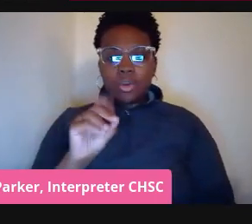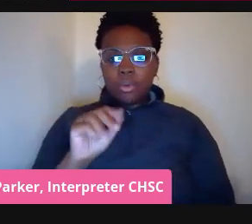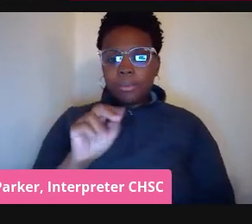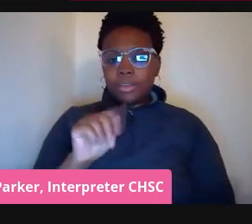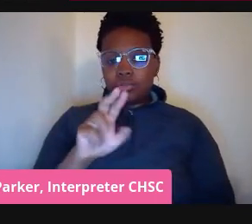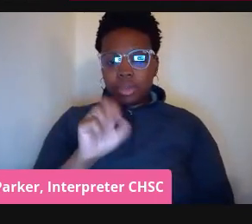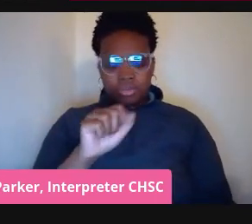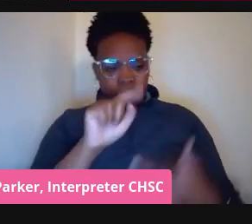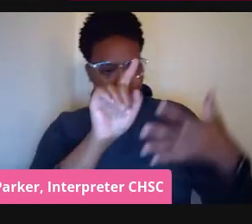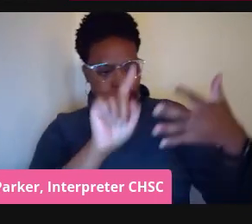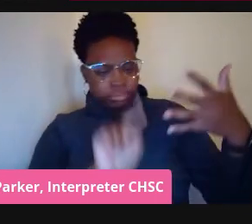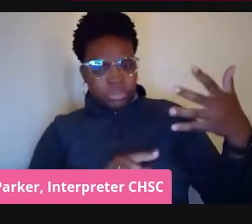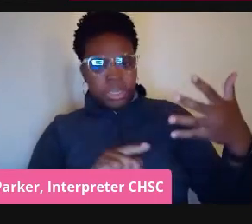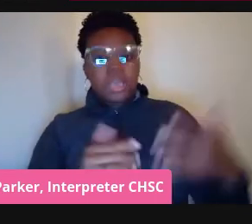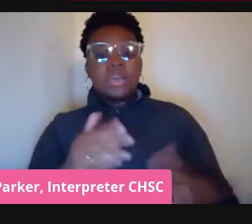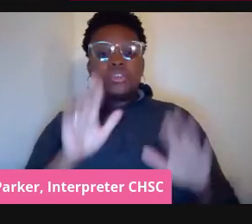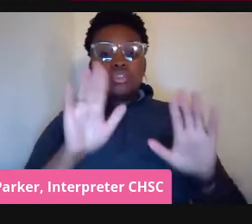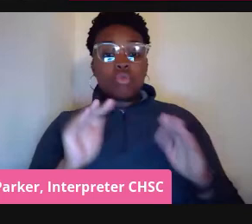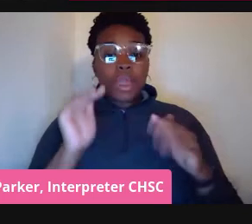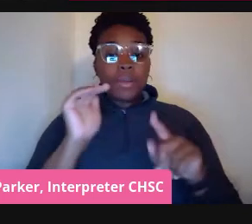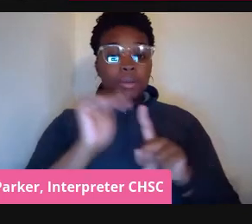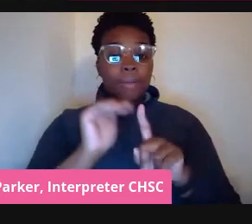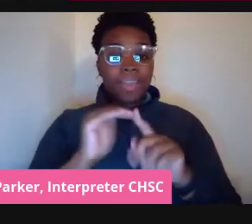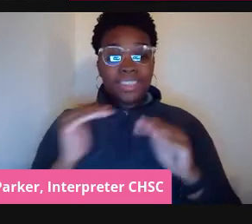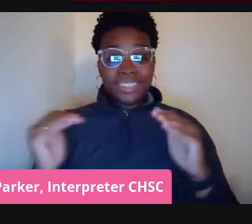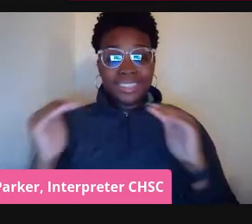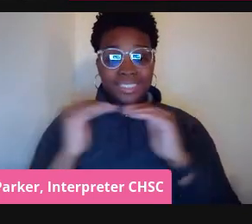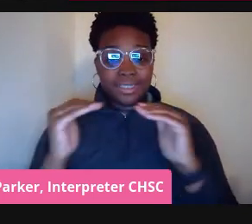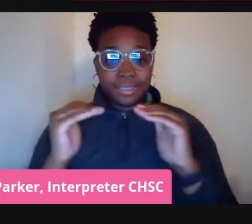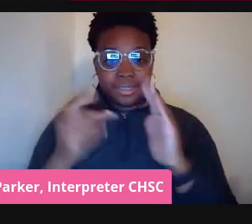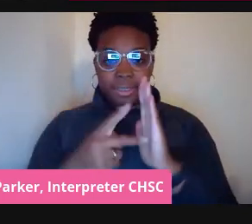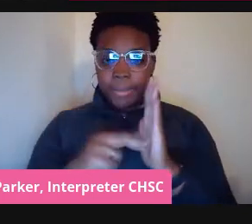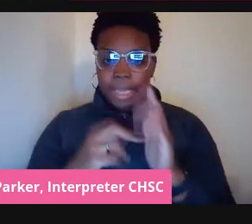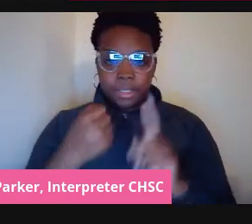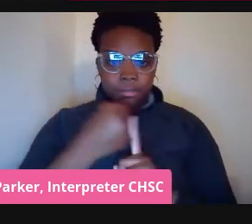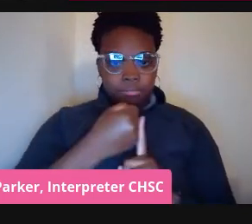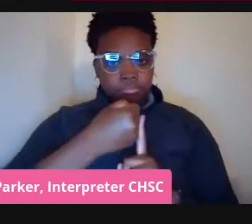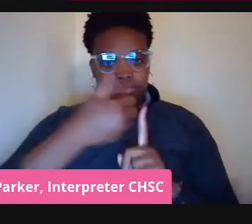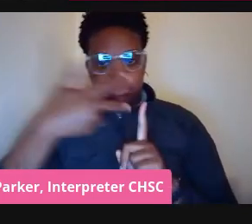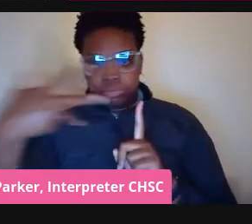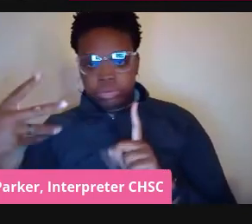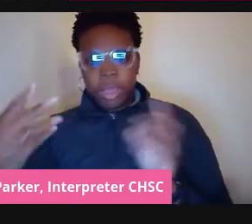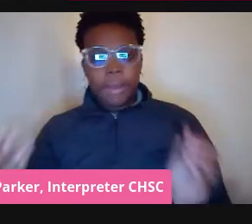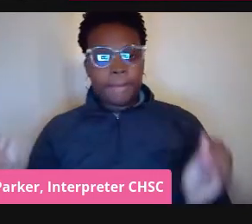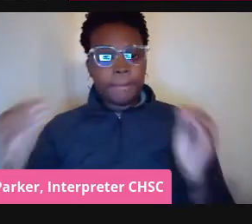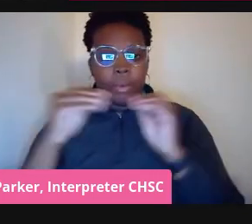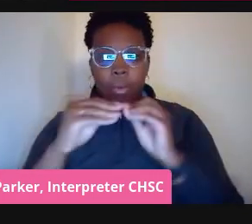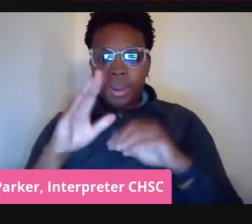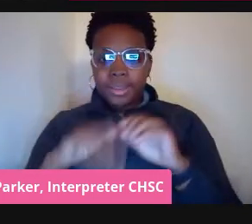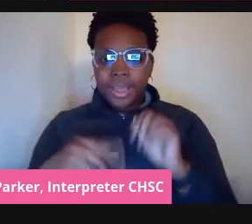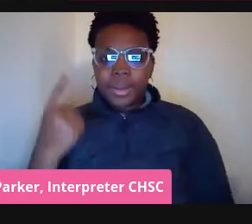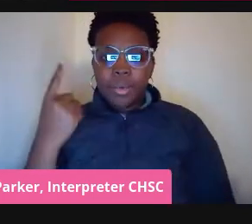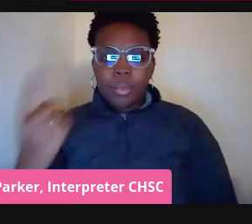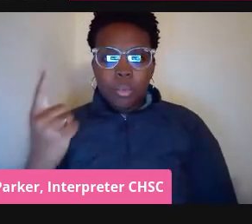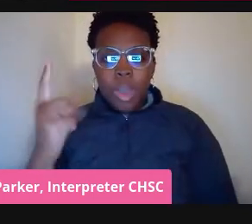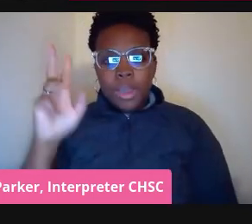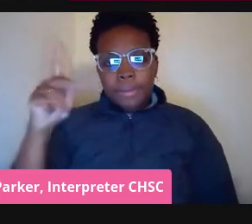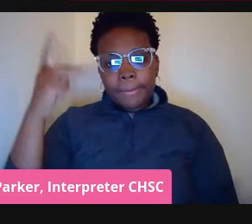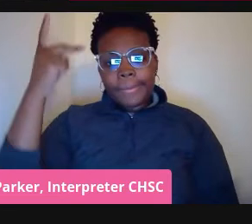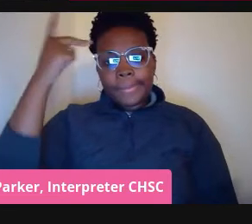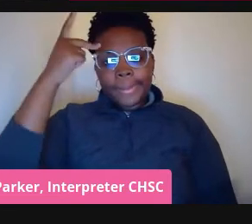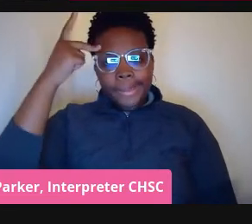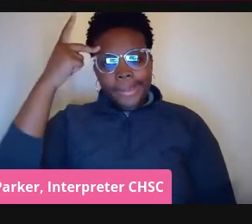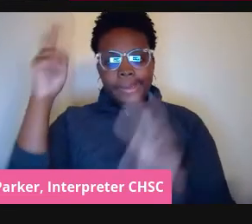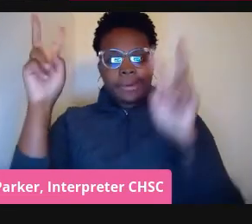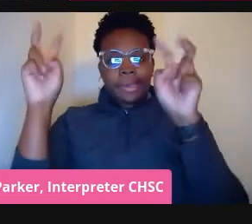reminder to think that justice means so much more than just, absolutely. You know, one politicized, you